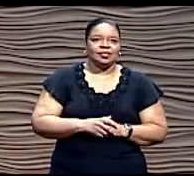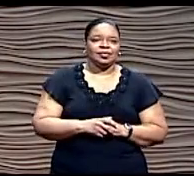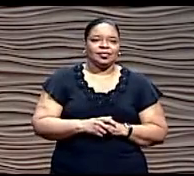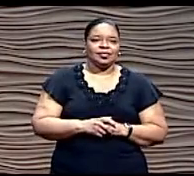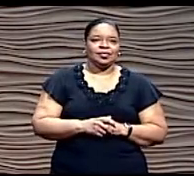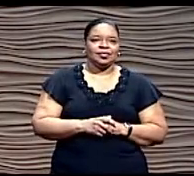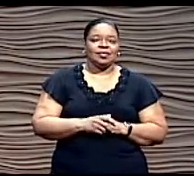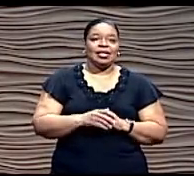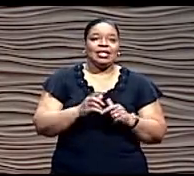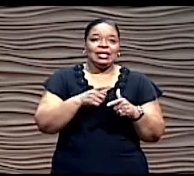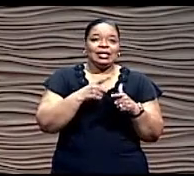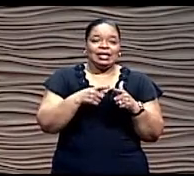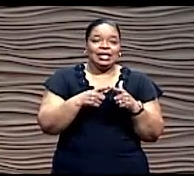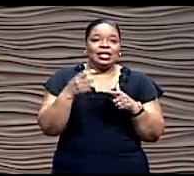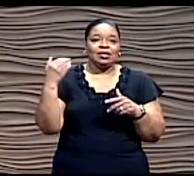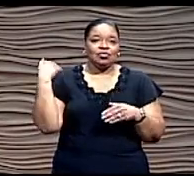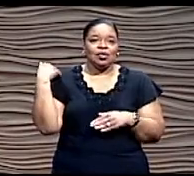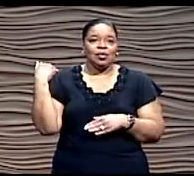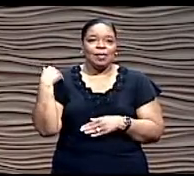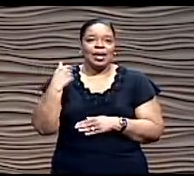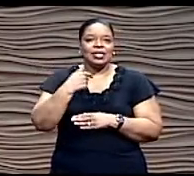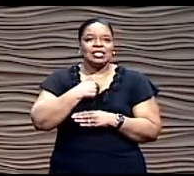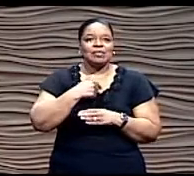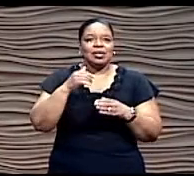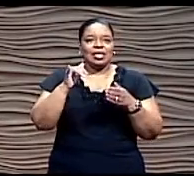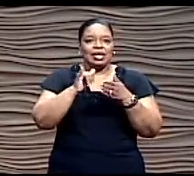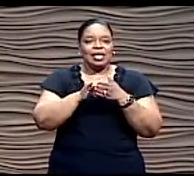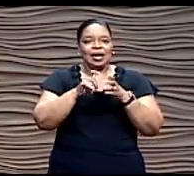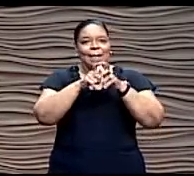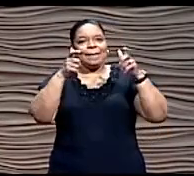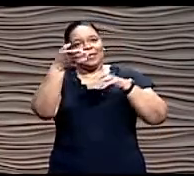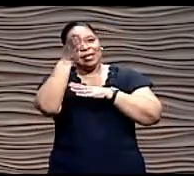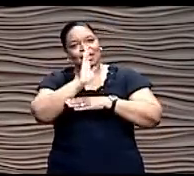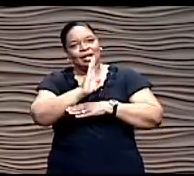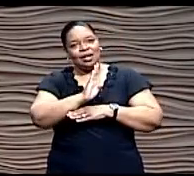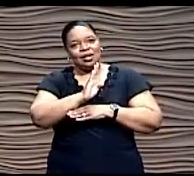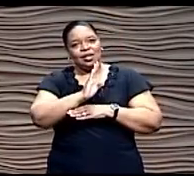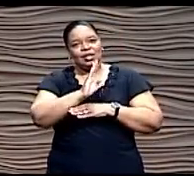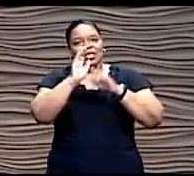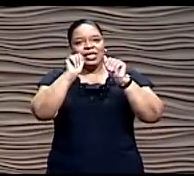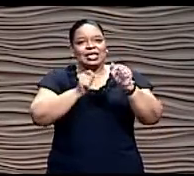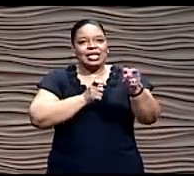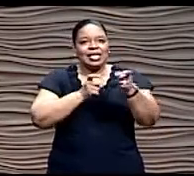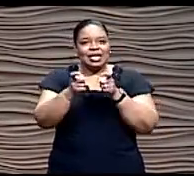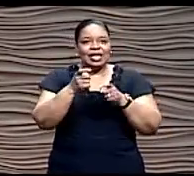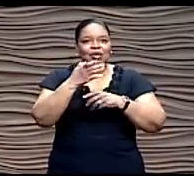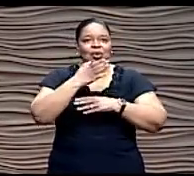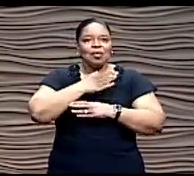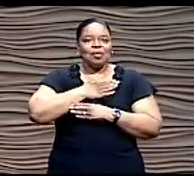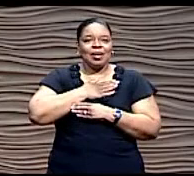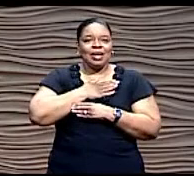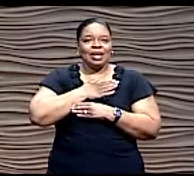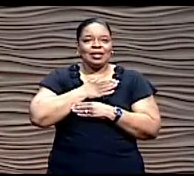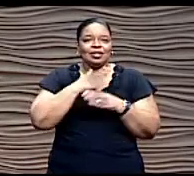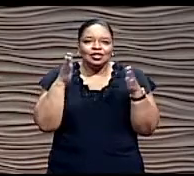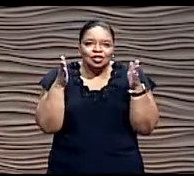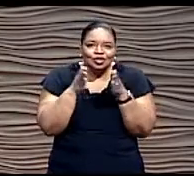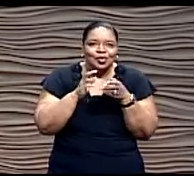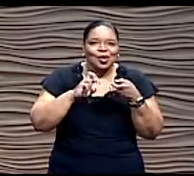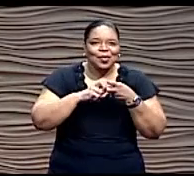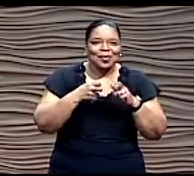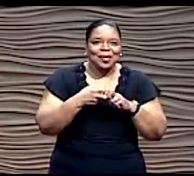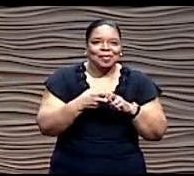And then it reminds me that big God can handle my little